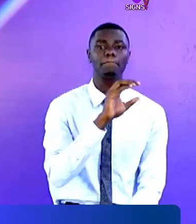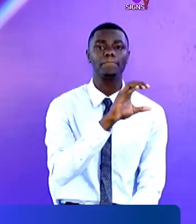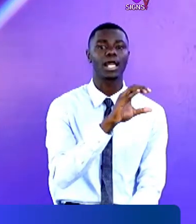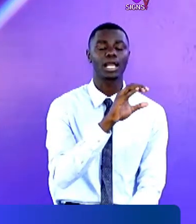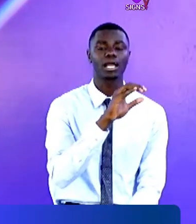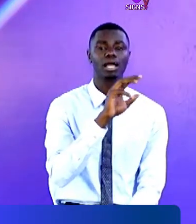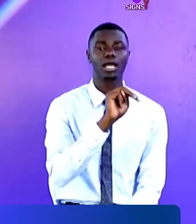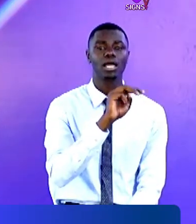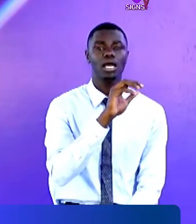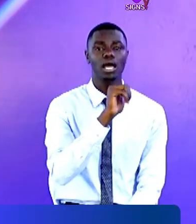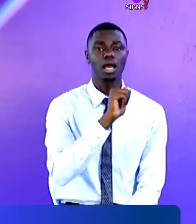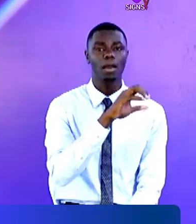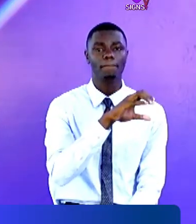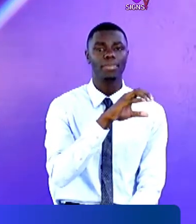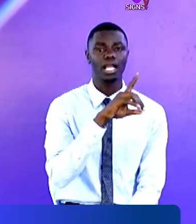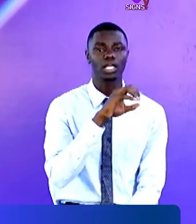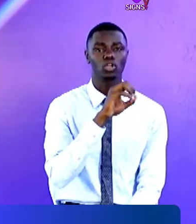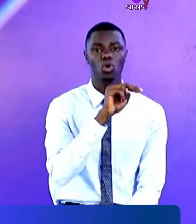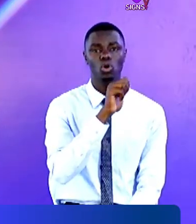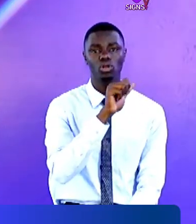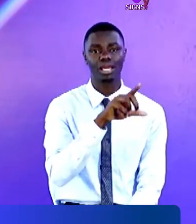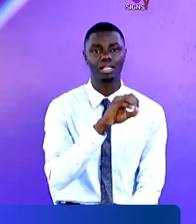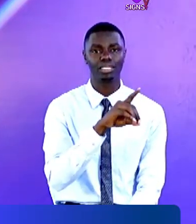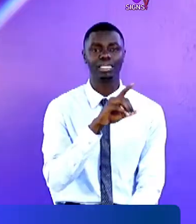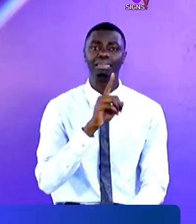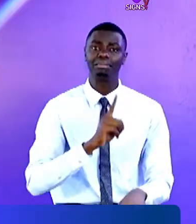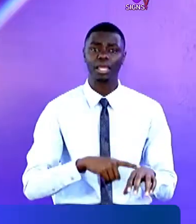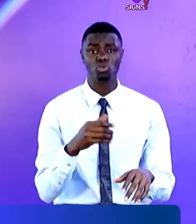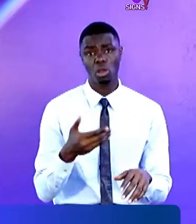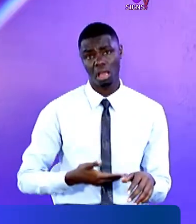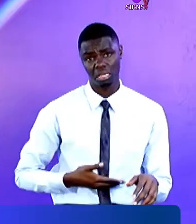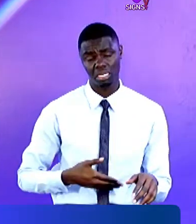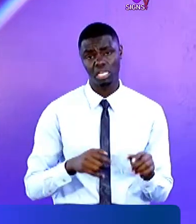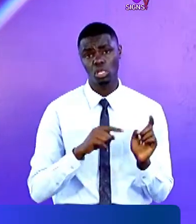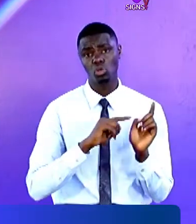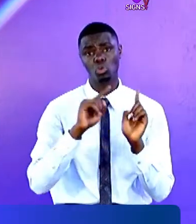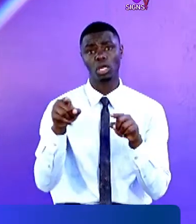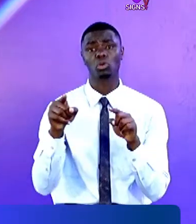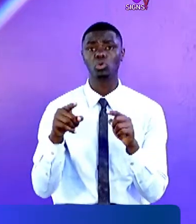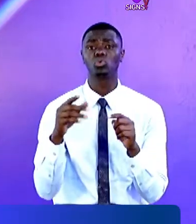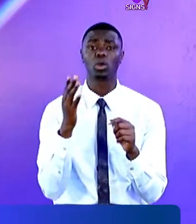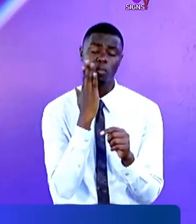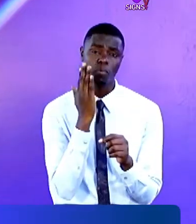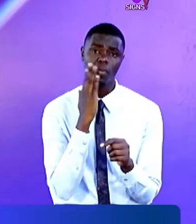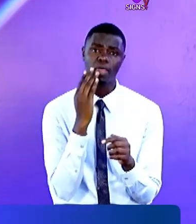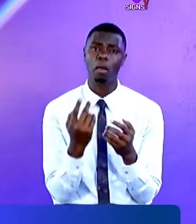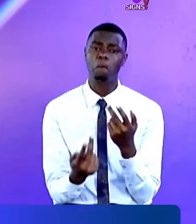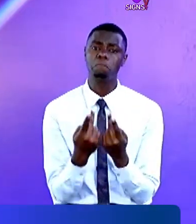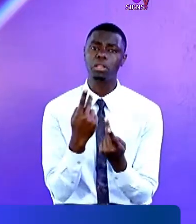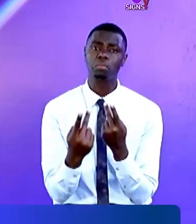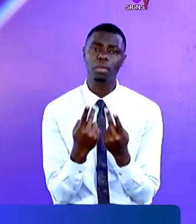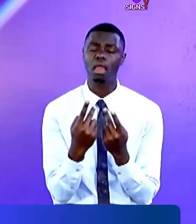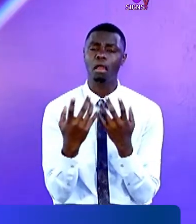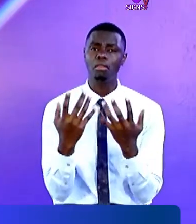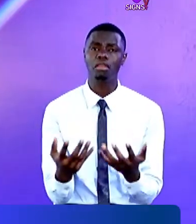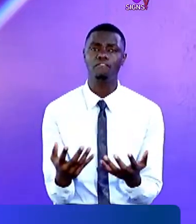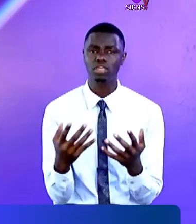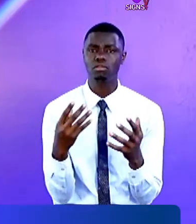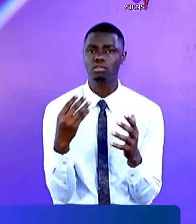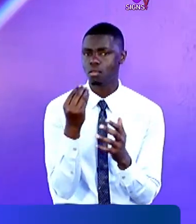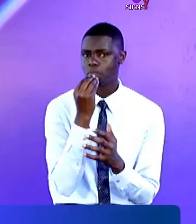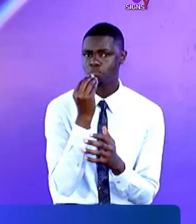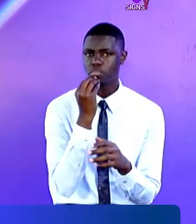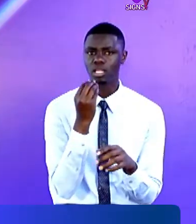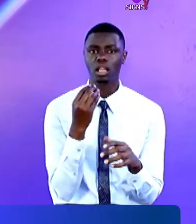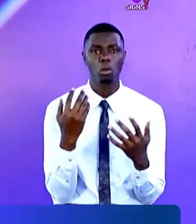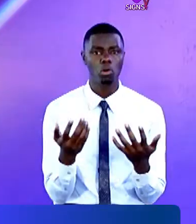You know, when you are hungry, you can go to your mother who can prepare a heavy meal for you, and you can have a full meal. But you can be in